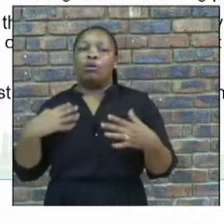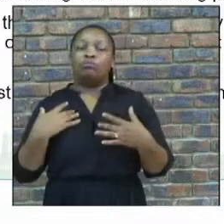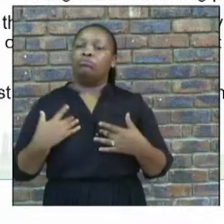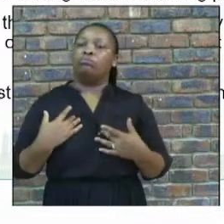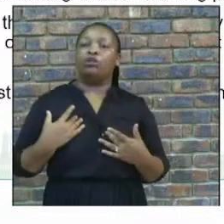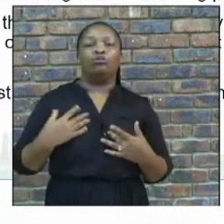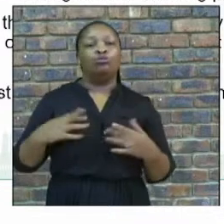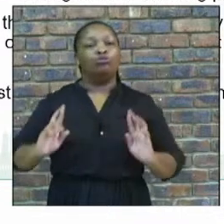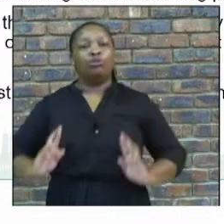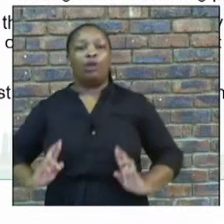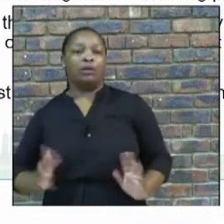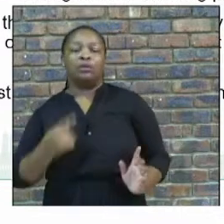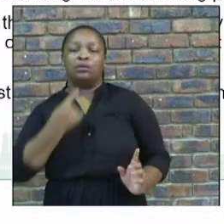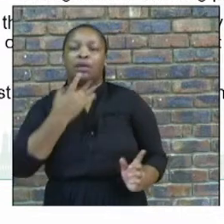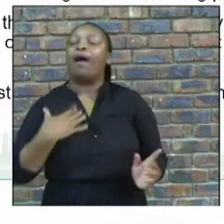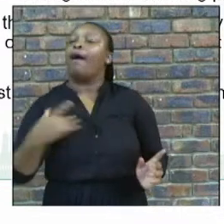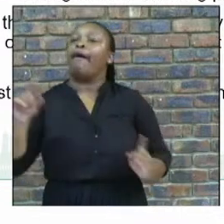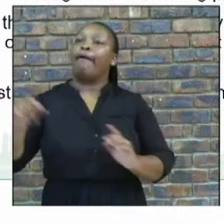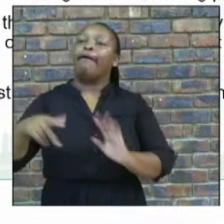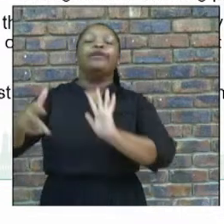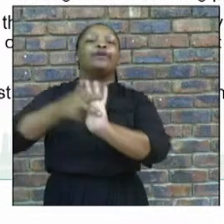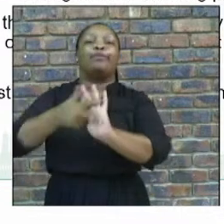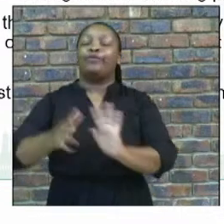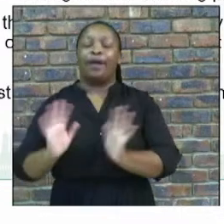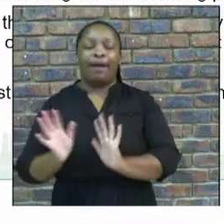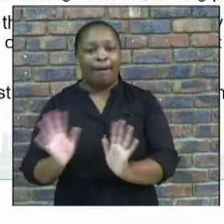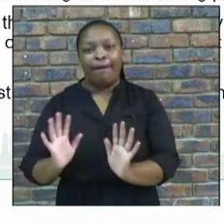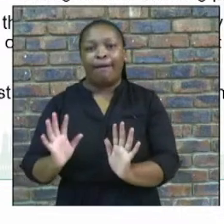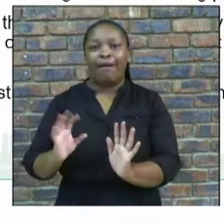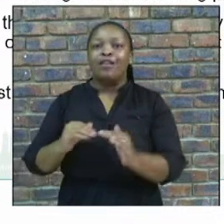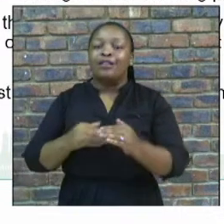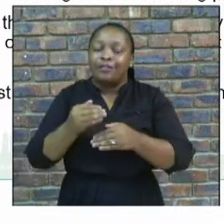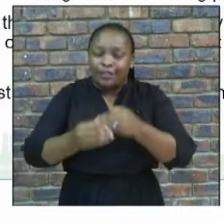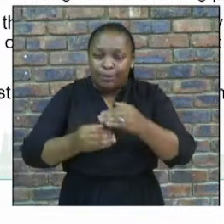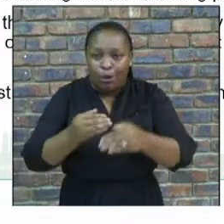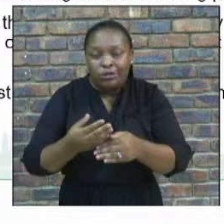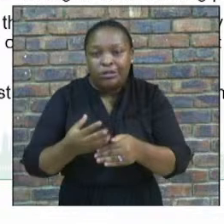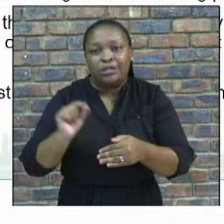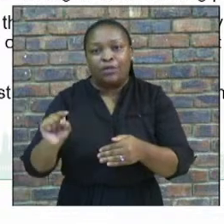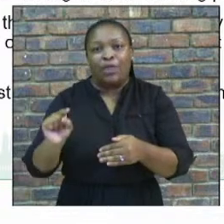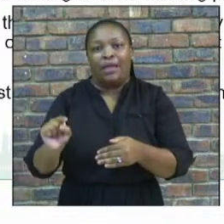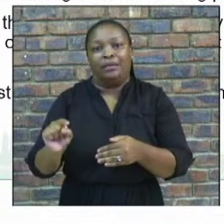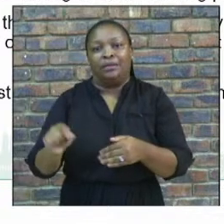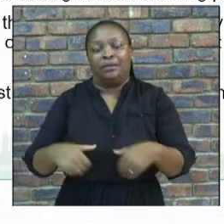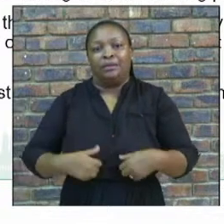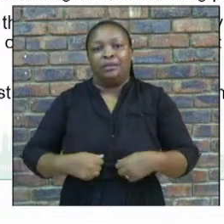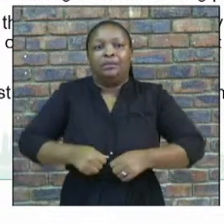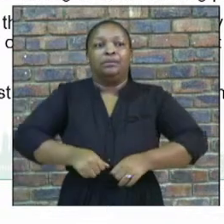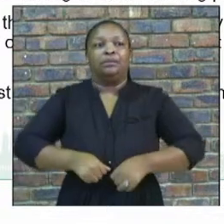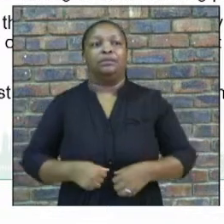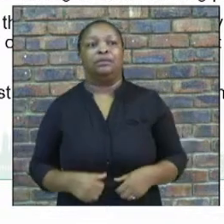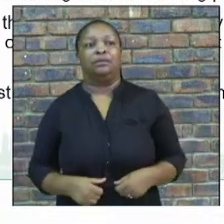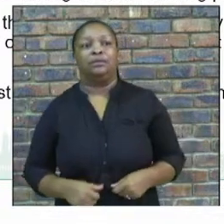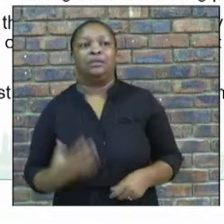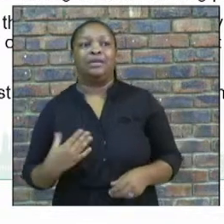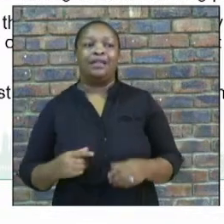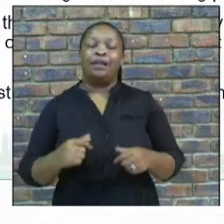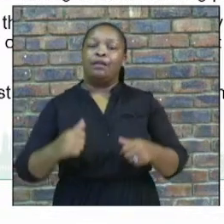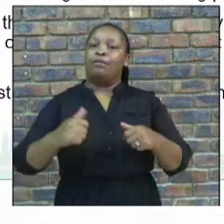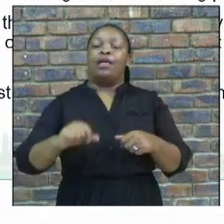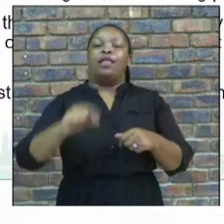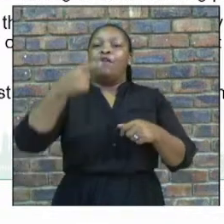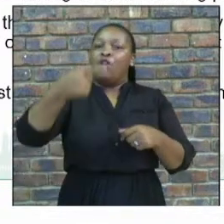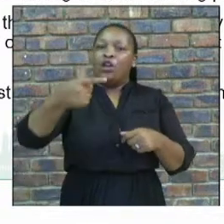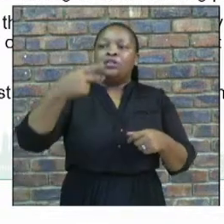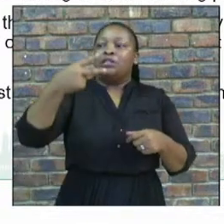clause 46, it provides for application for a petroleum right holder to progress to the second, the third, the